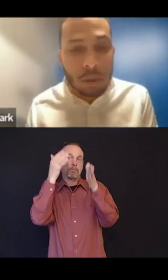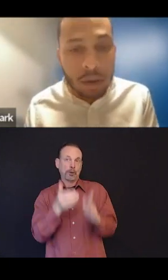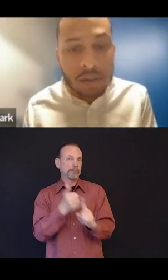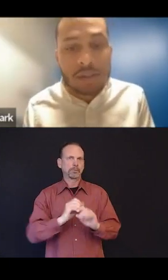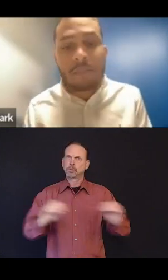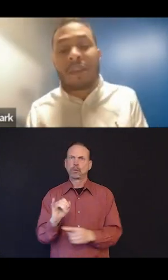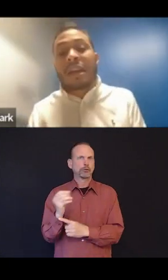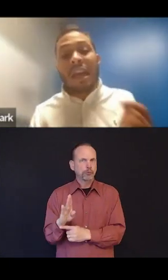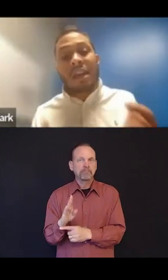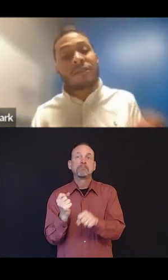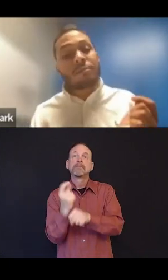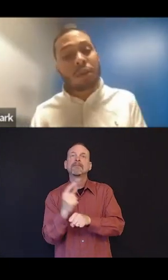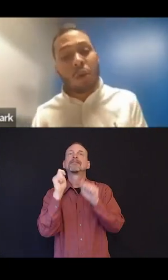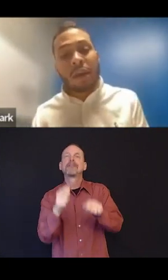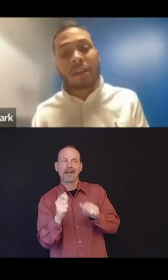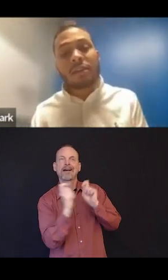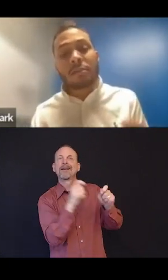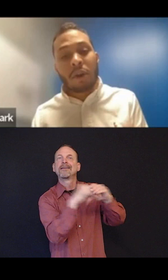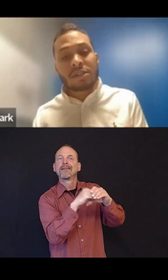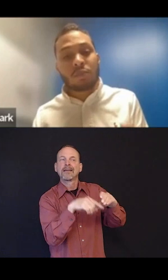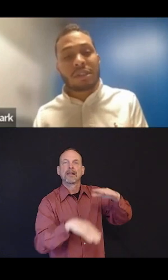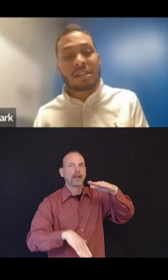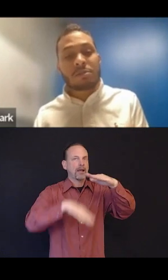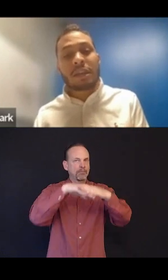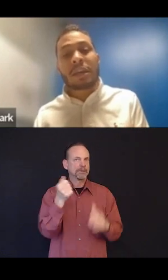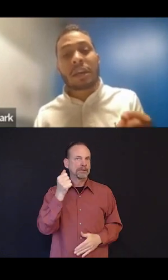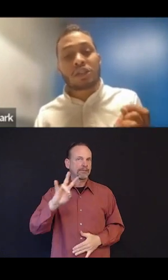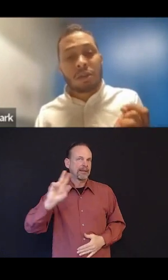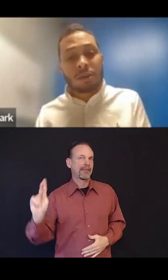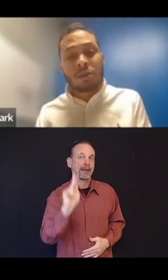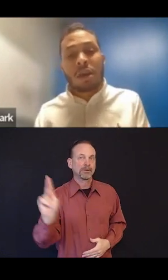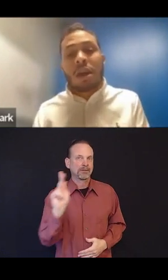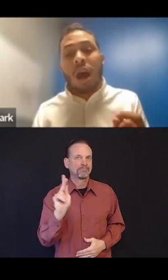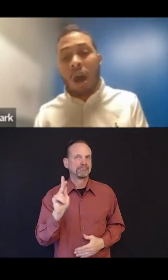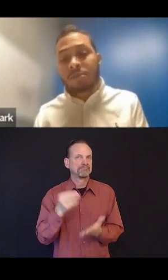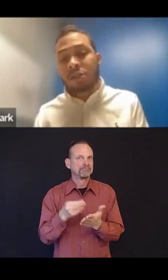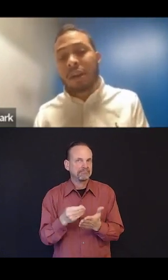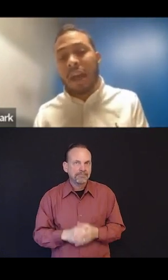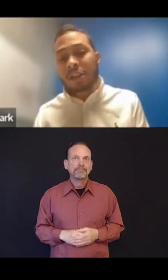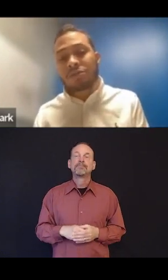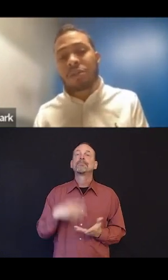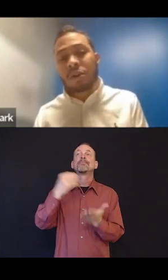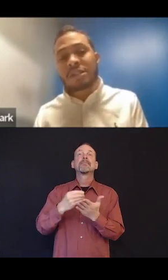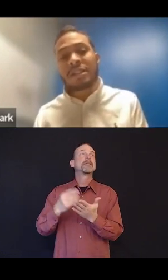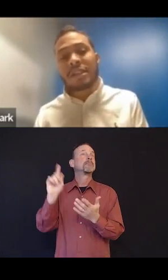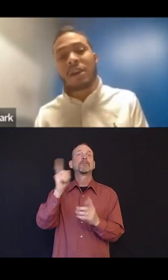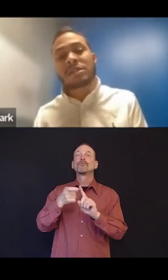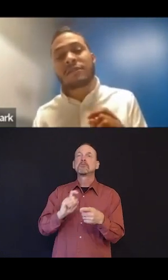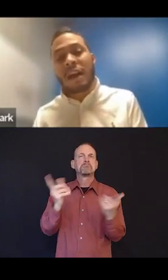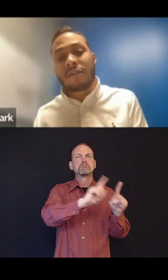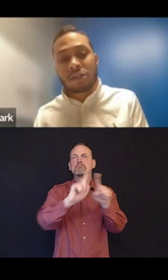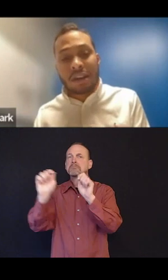and employers. If employed, the person with the disability can contribute up to an extra